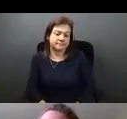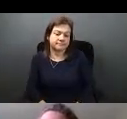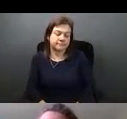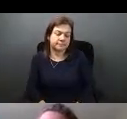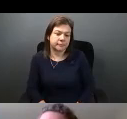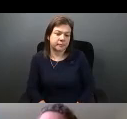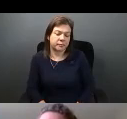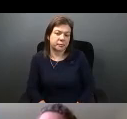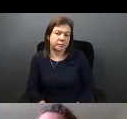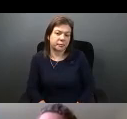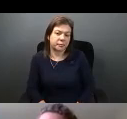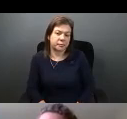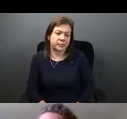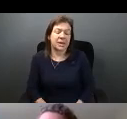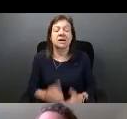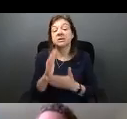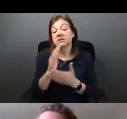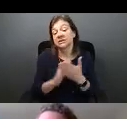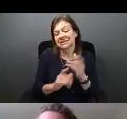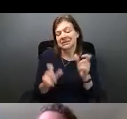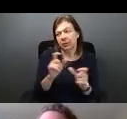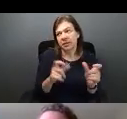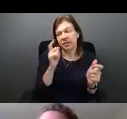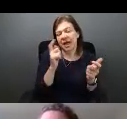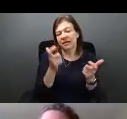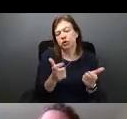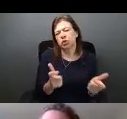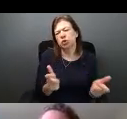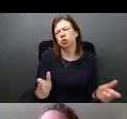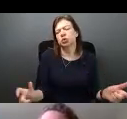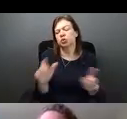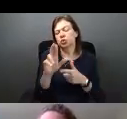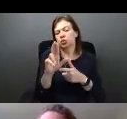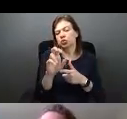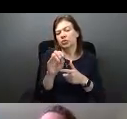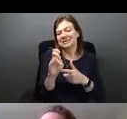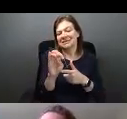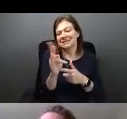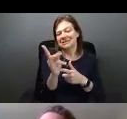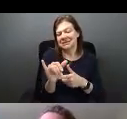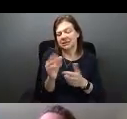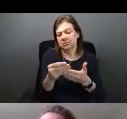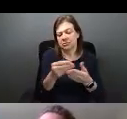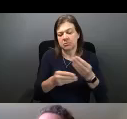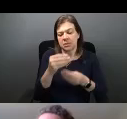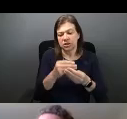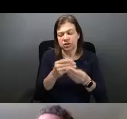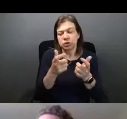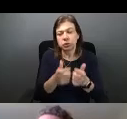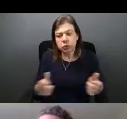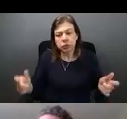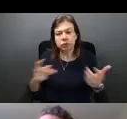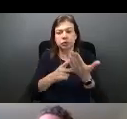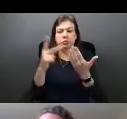know that some people have, for instance, huge residency budgets, huge programs,